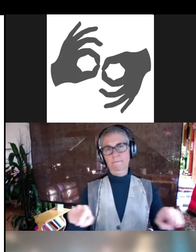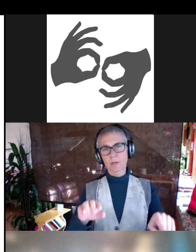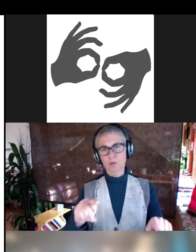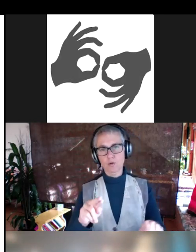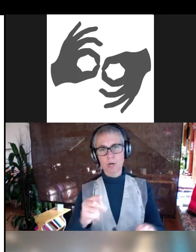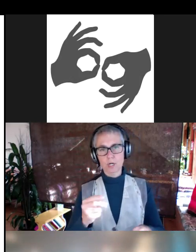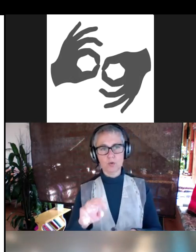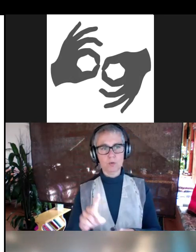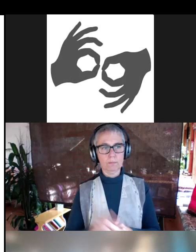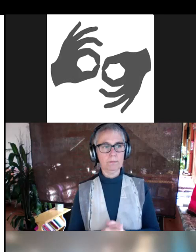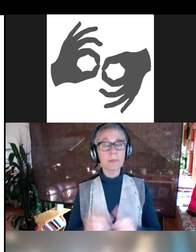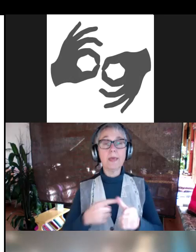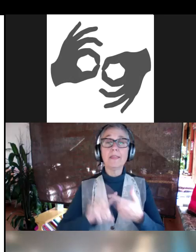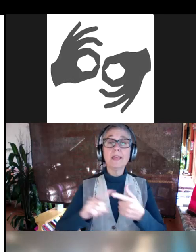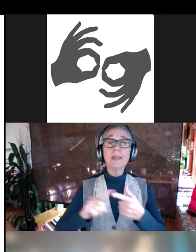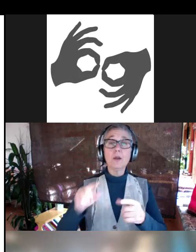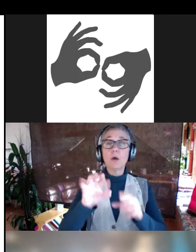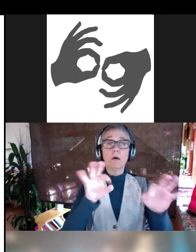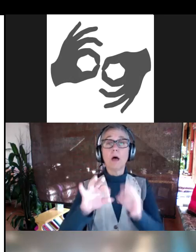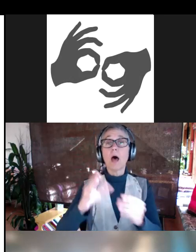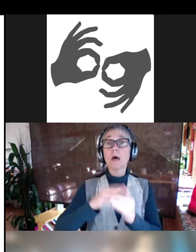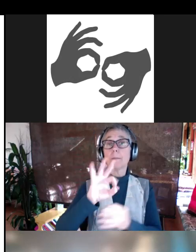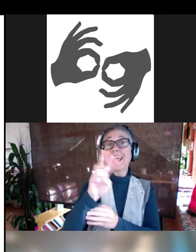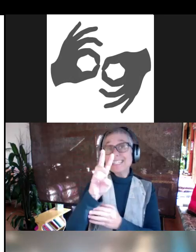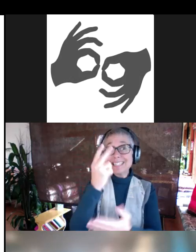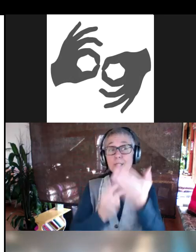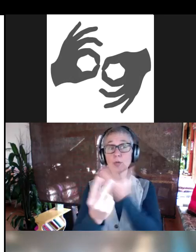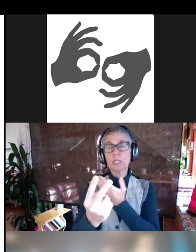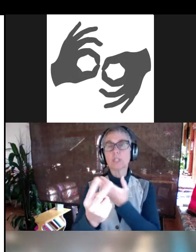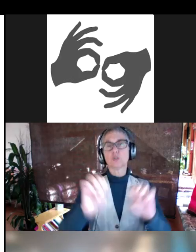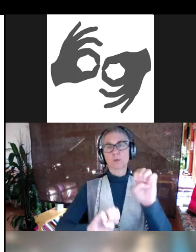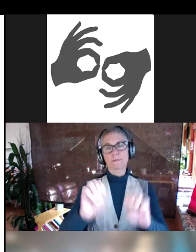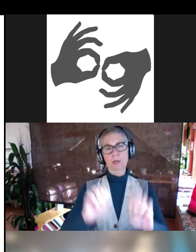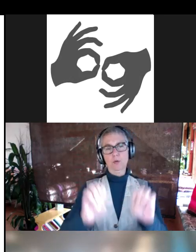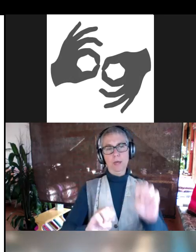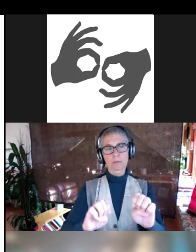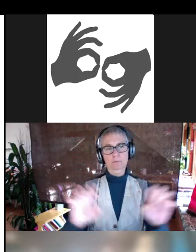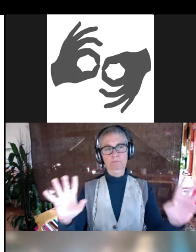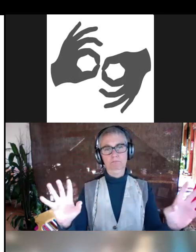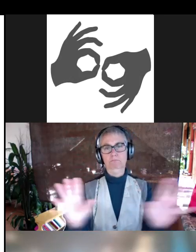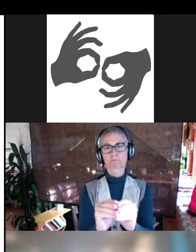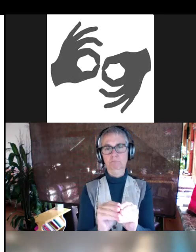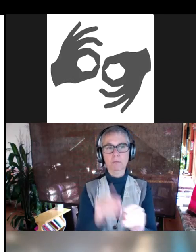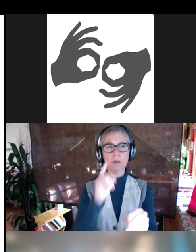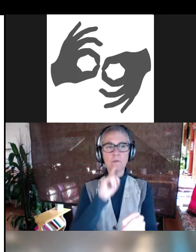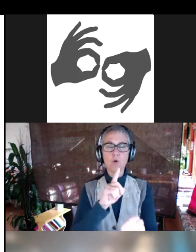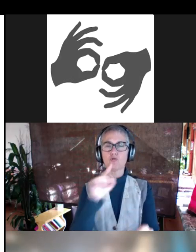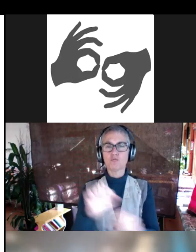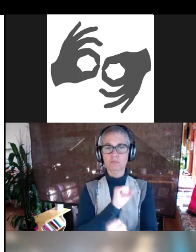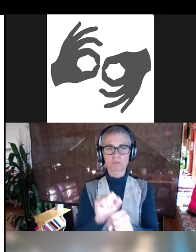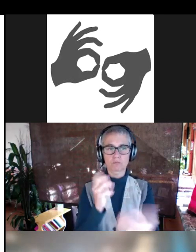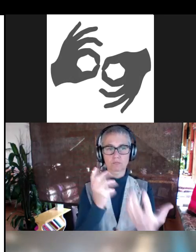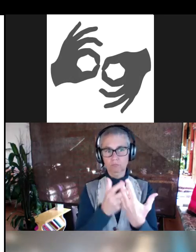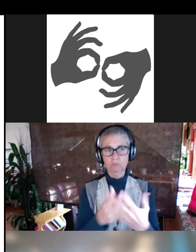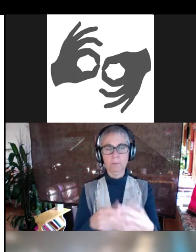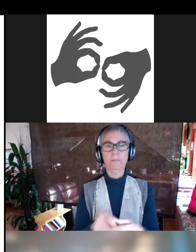to evaluate the top 96 predictions on the full data set. So run the full MLDE procedure on this kind of artificially